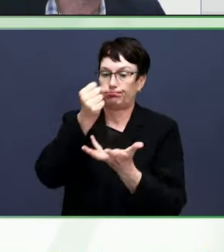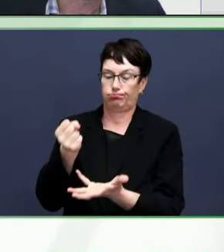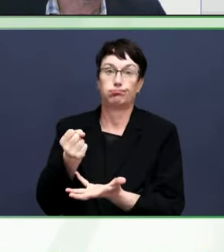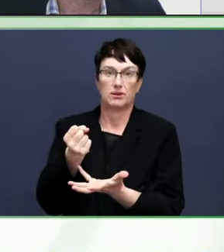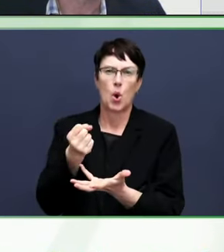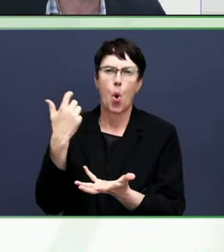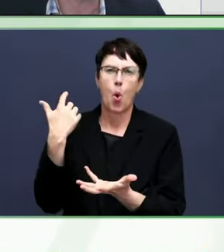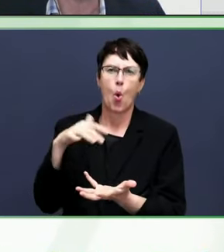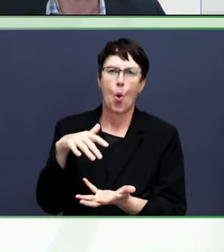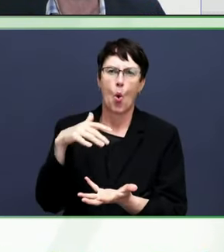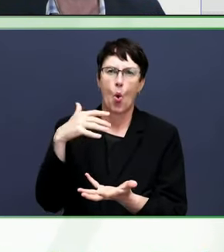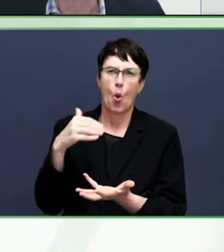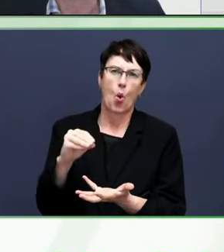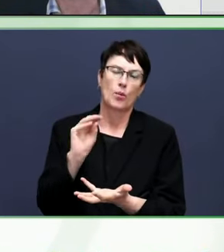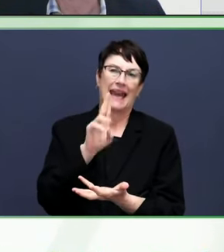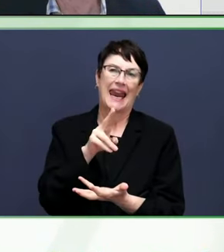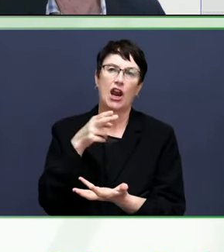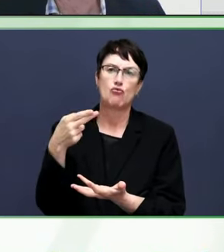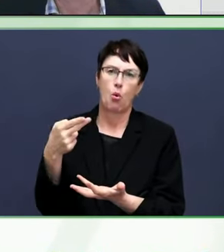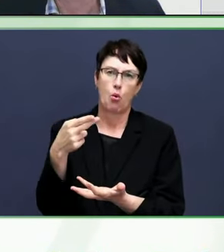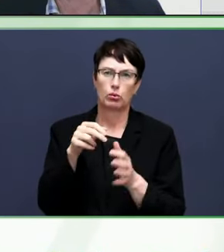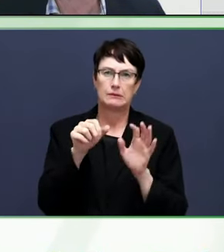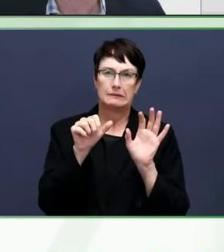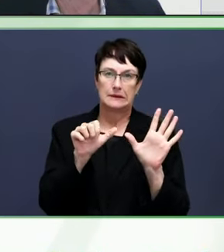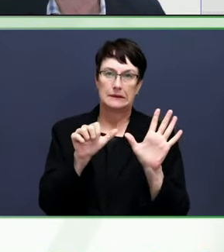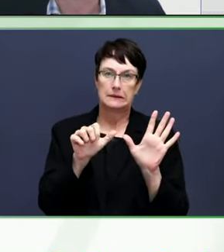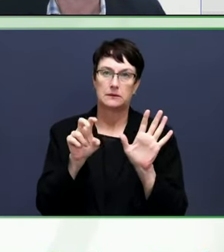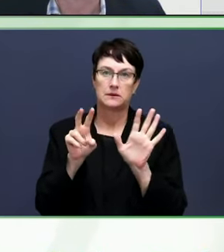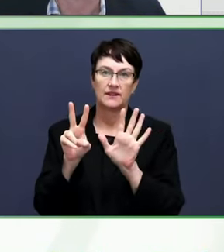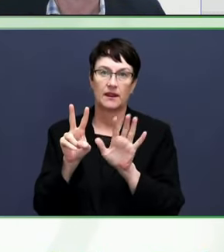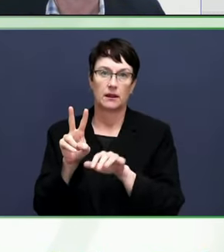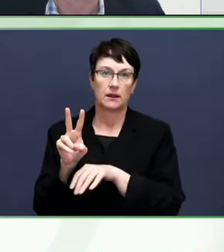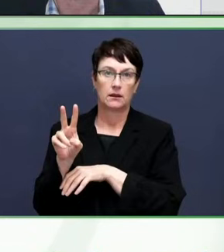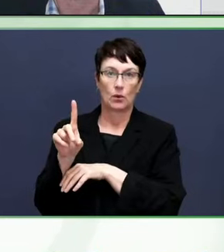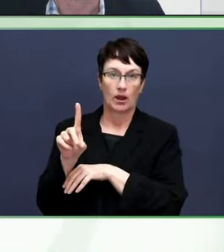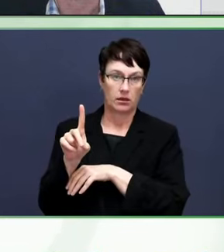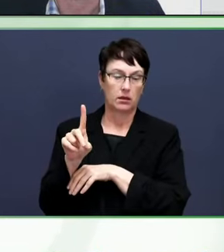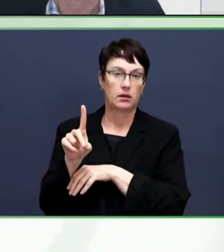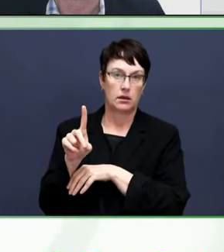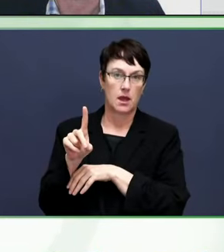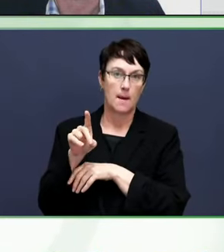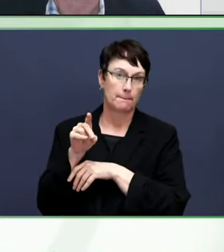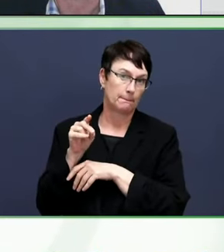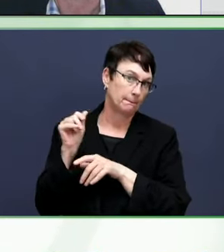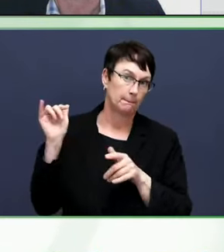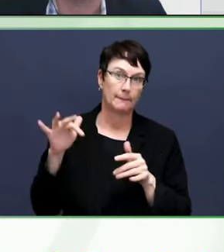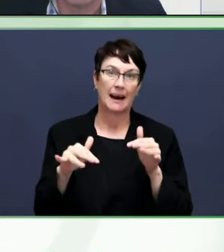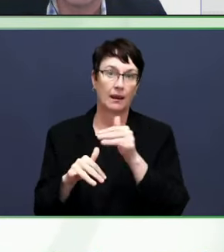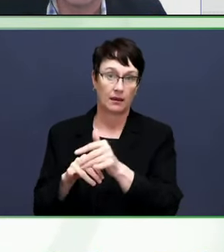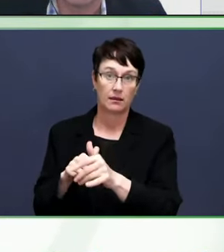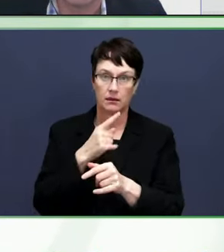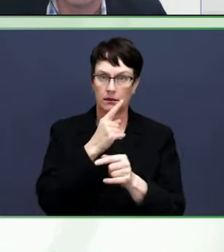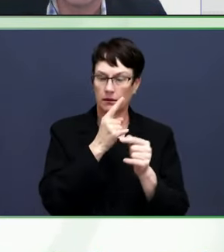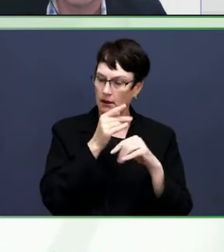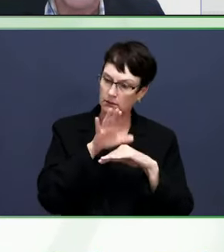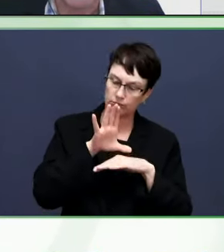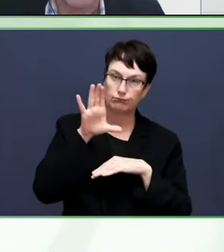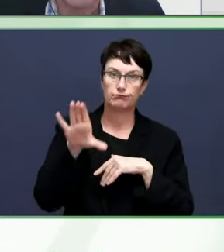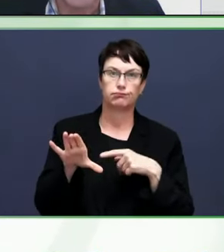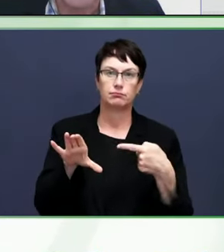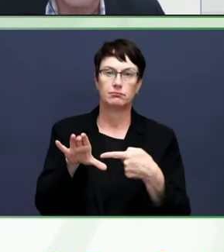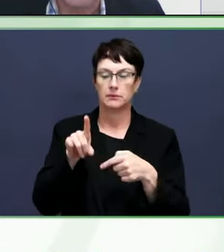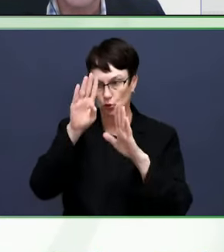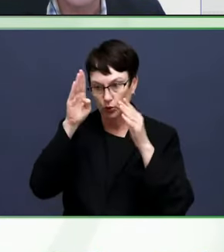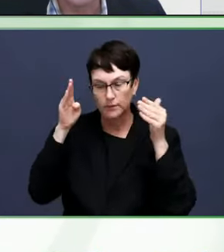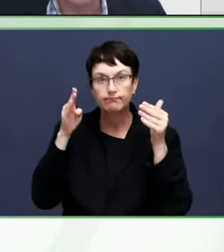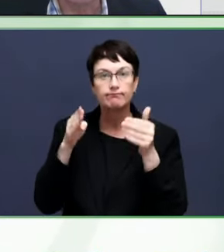administration which have the competence for the application of the programs, the